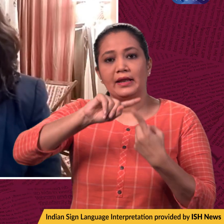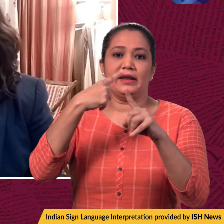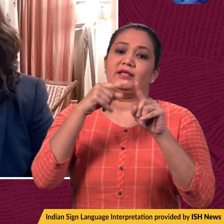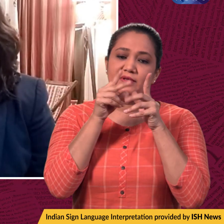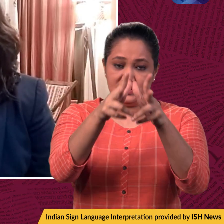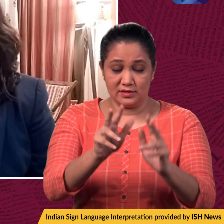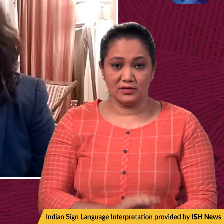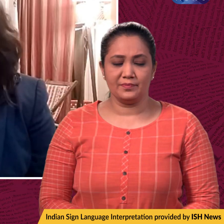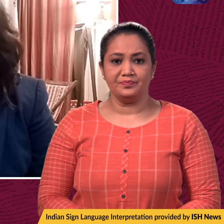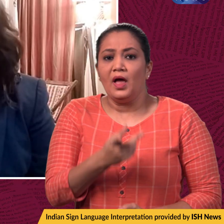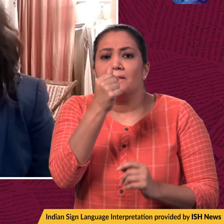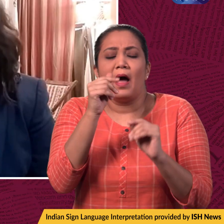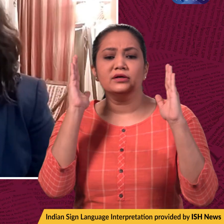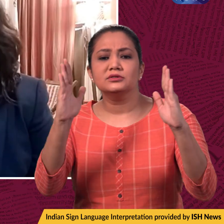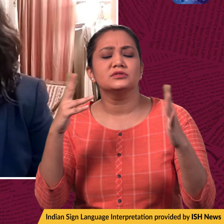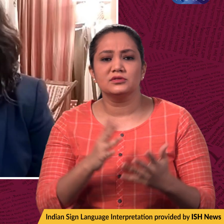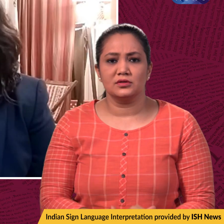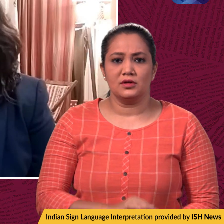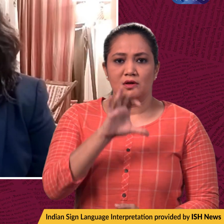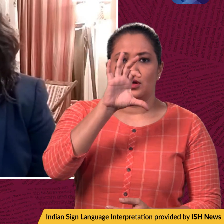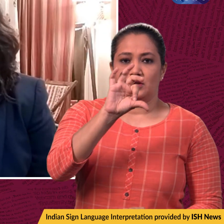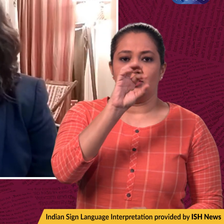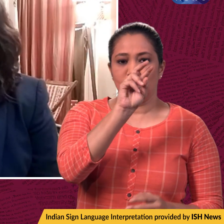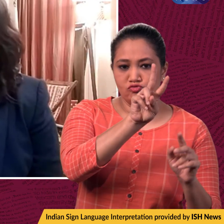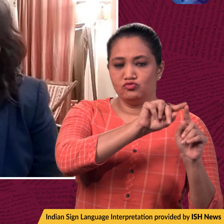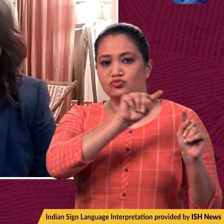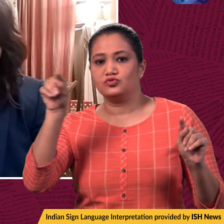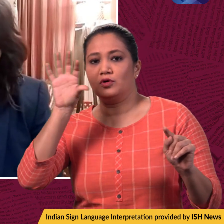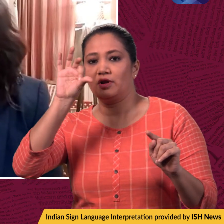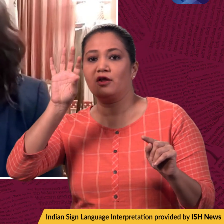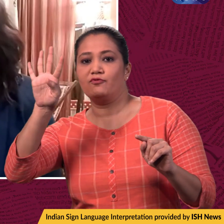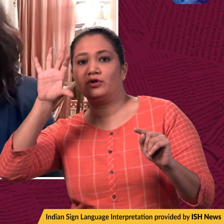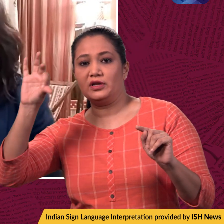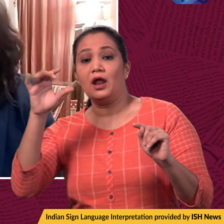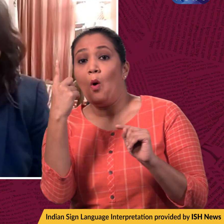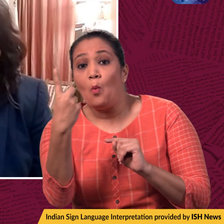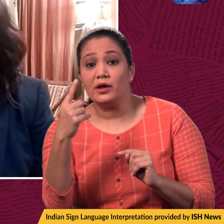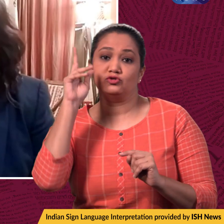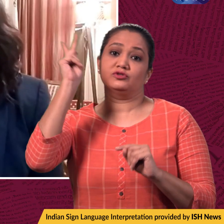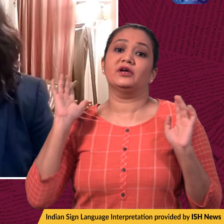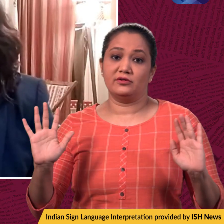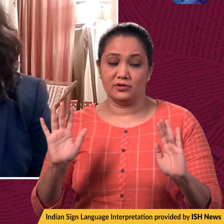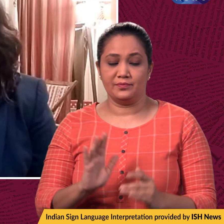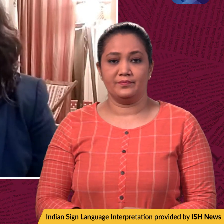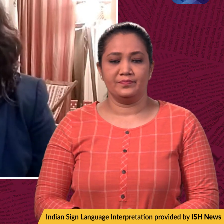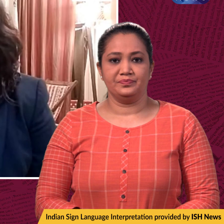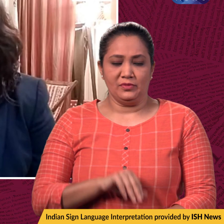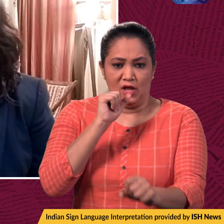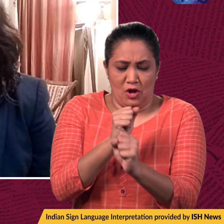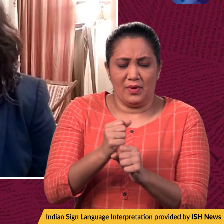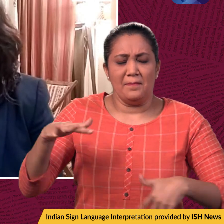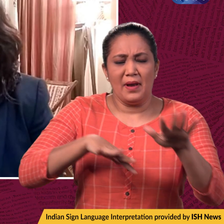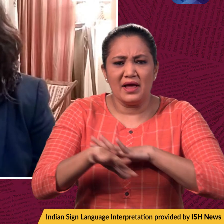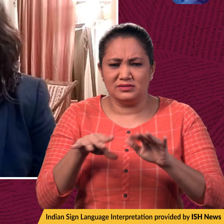Express, where the price band will be 902 to 949 rupees per share. Now, the government aims